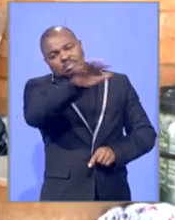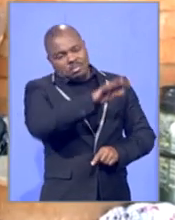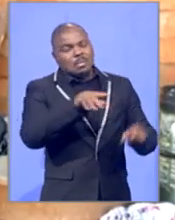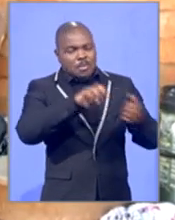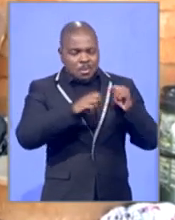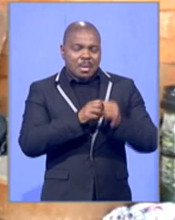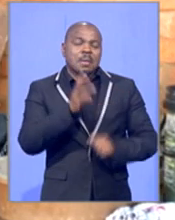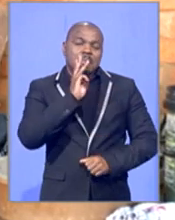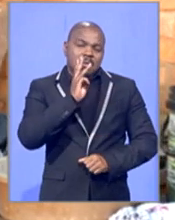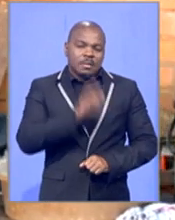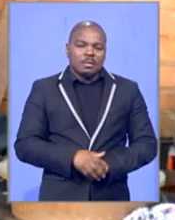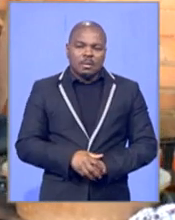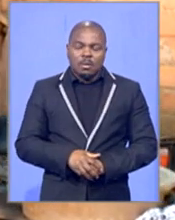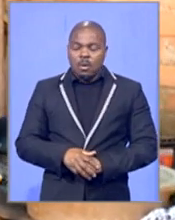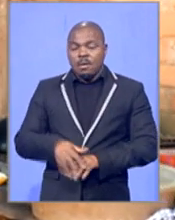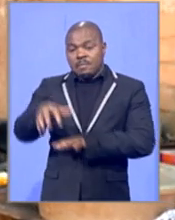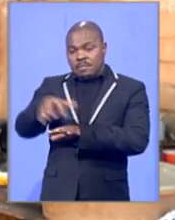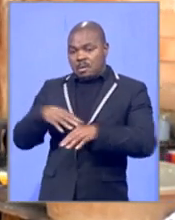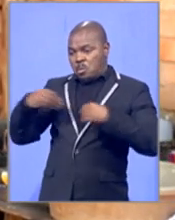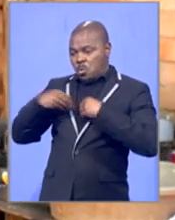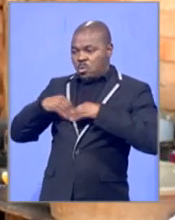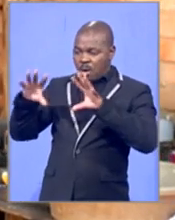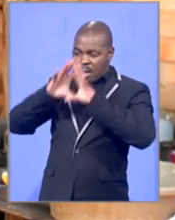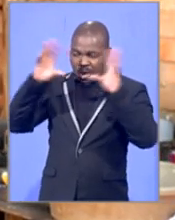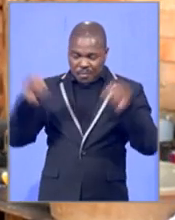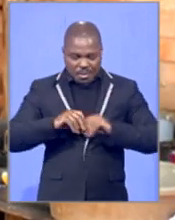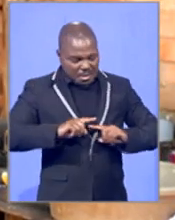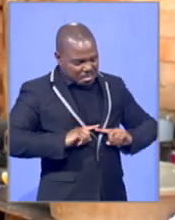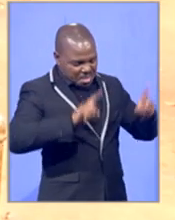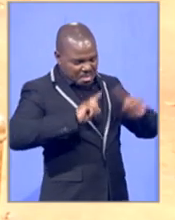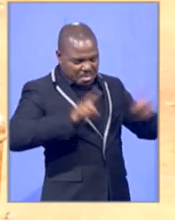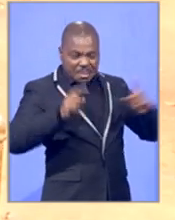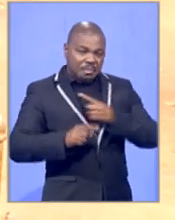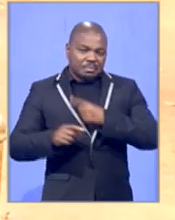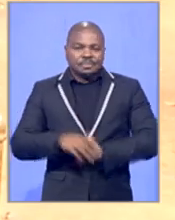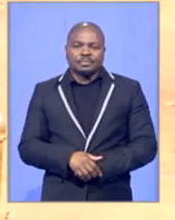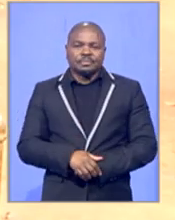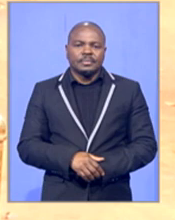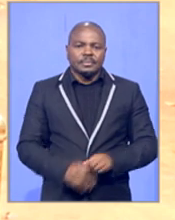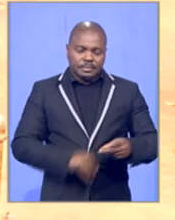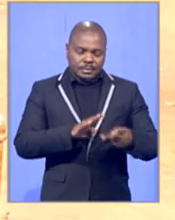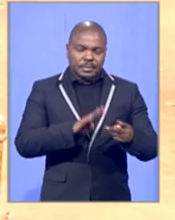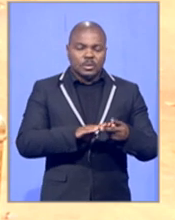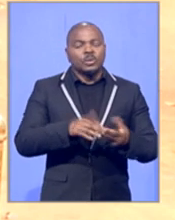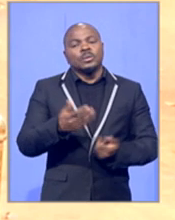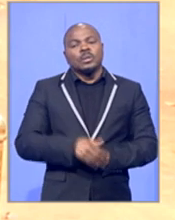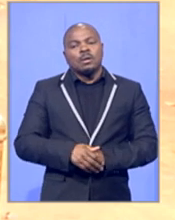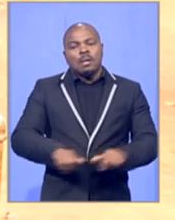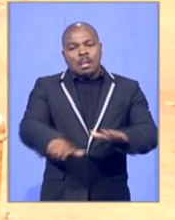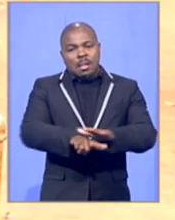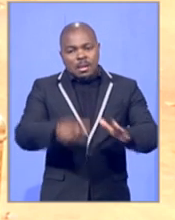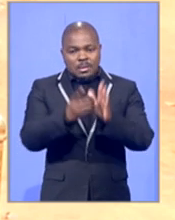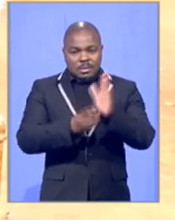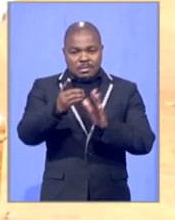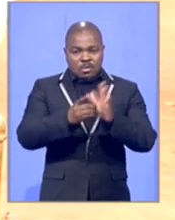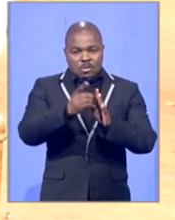e ntši. Ge e le mompolase yena o latola ditatofatso ka moo ka kgatlhanong naye. Go letetswe gore ba kgoro ja tlhabollo ya mabu ba